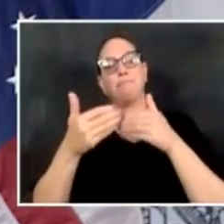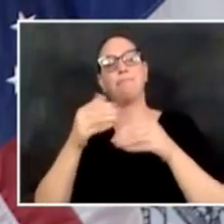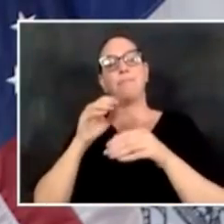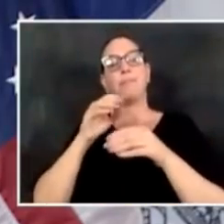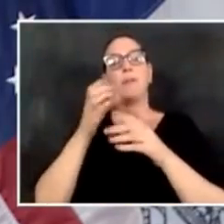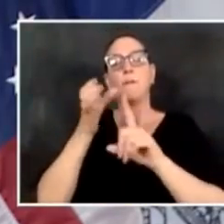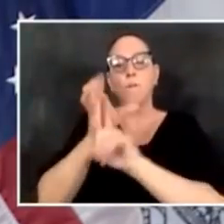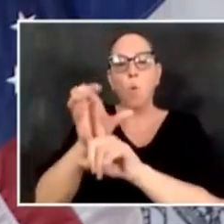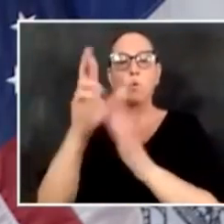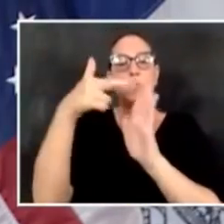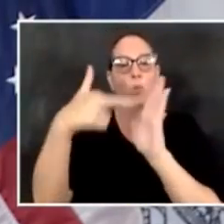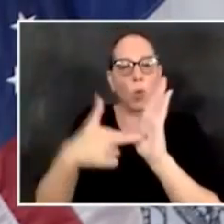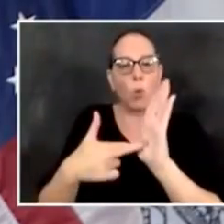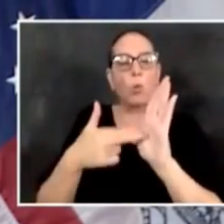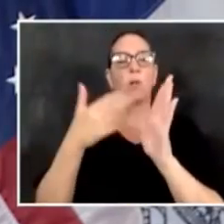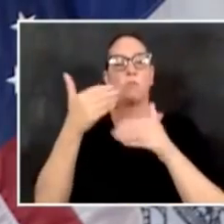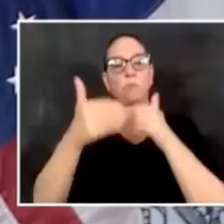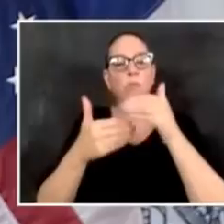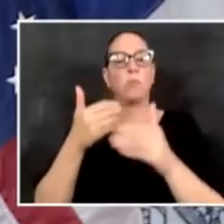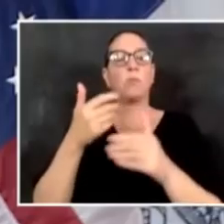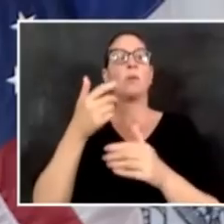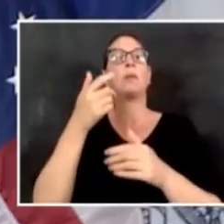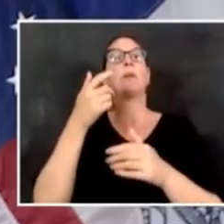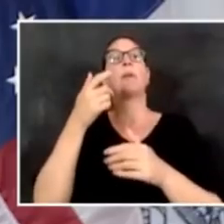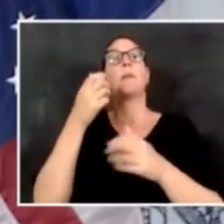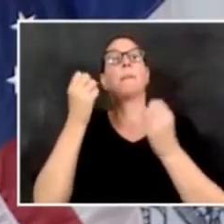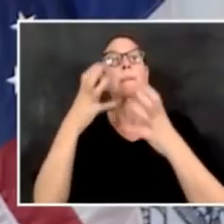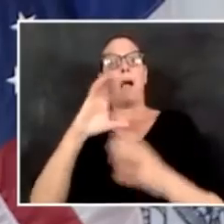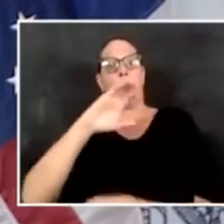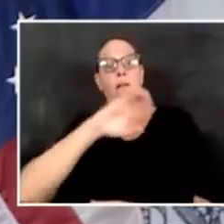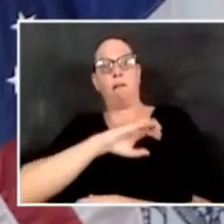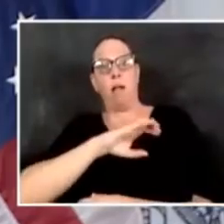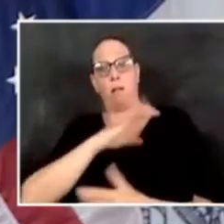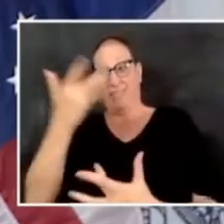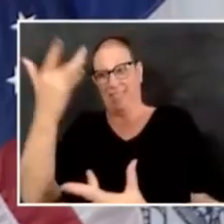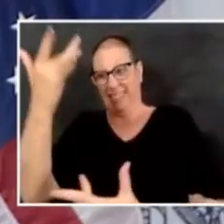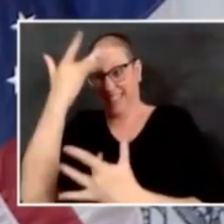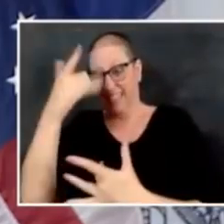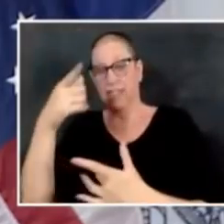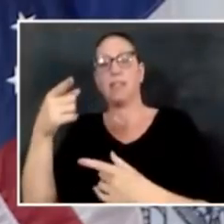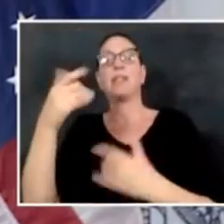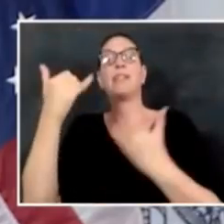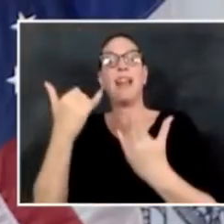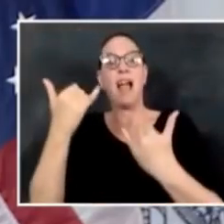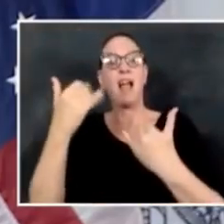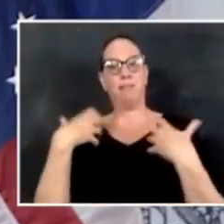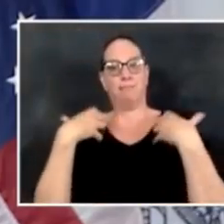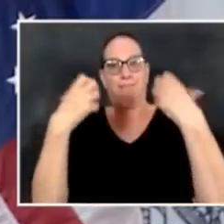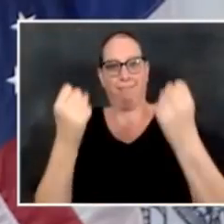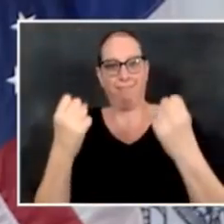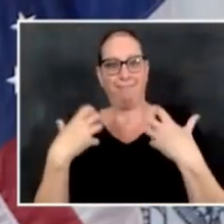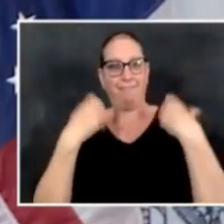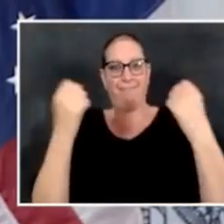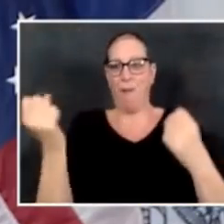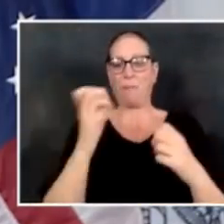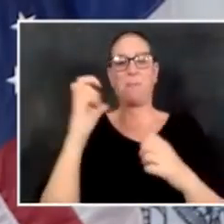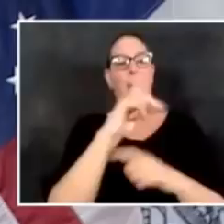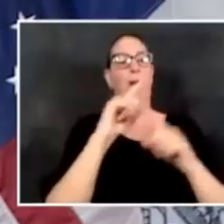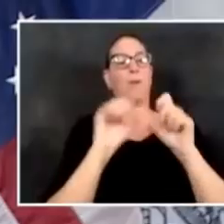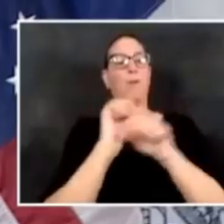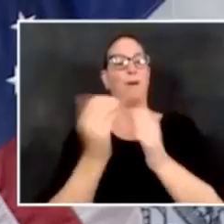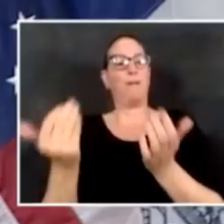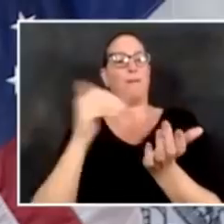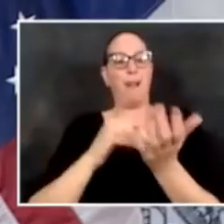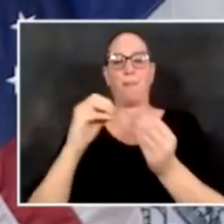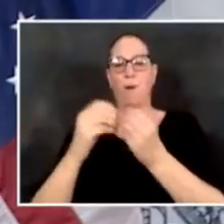being sick. That's going to help us. We're learning important lessons about what works. We're going to use those lessons to figure out a template,